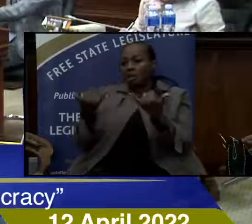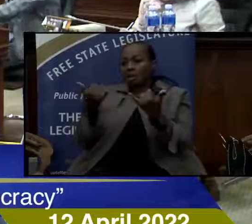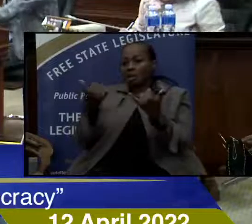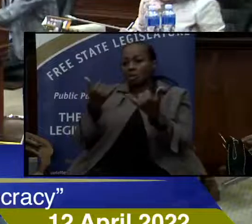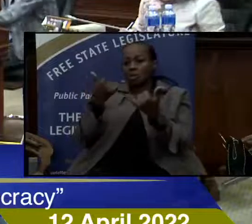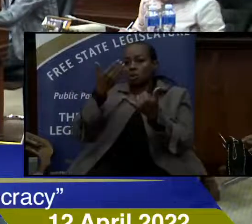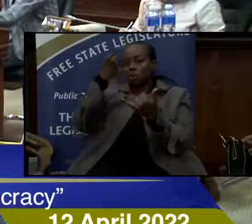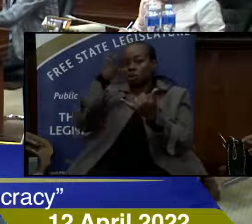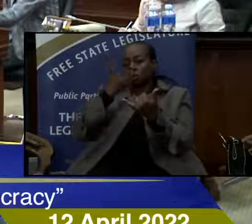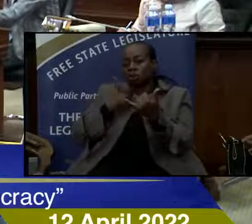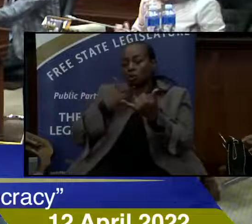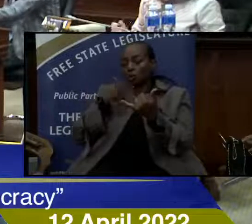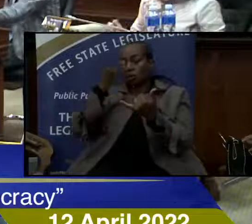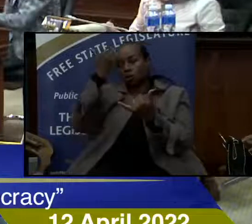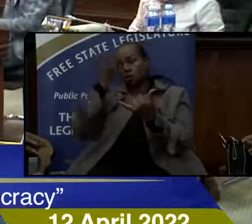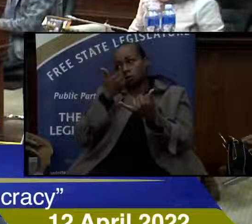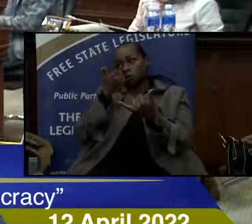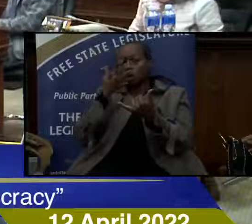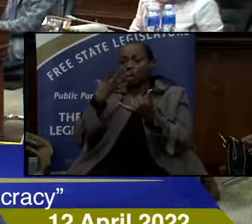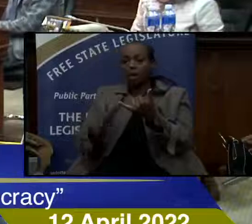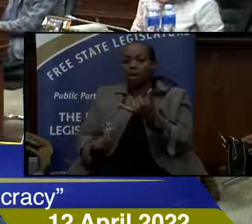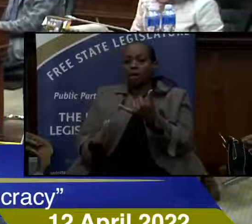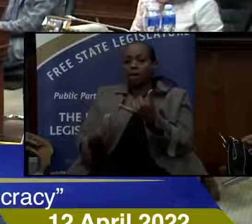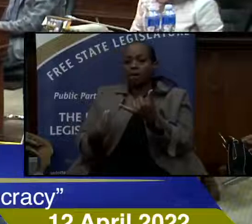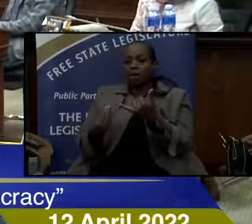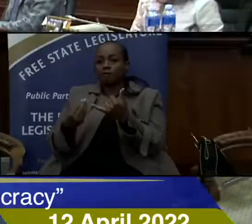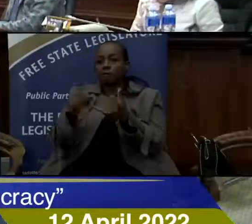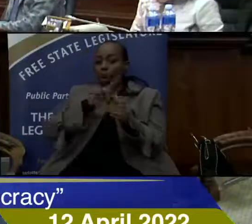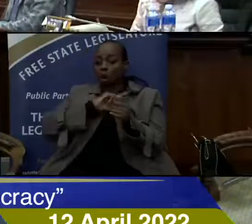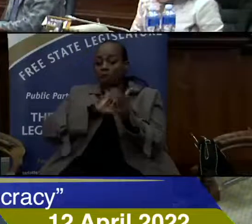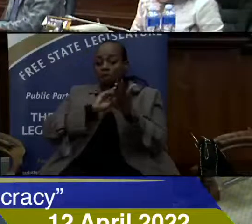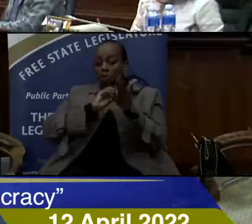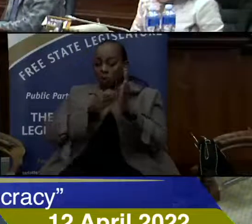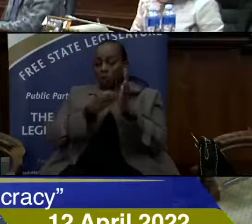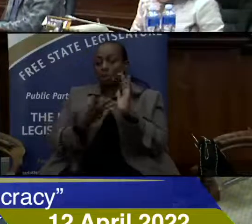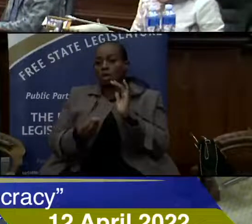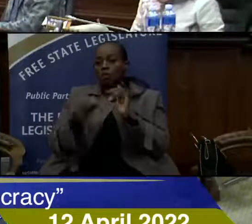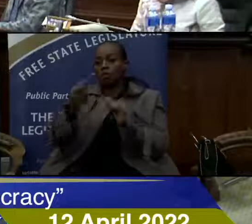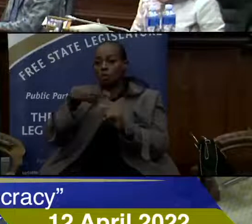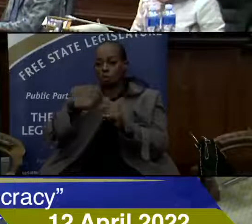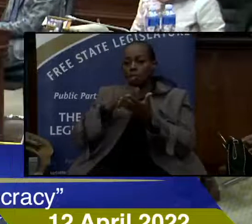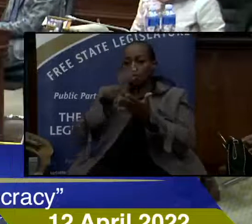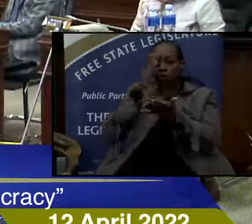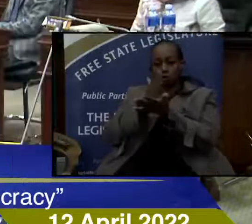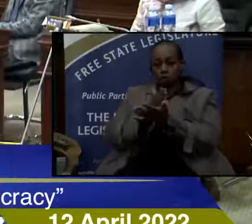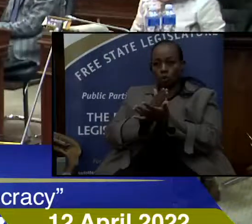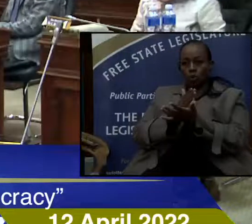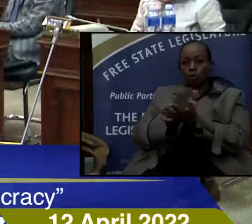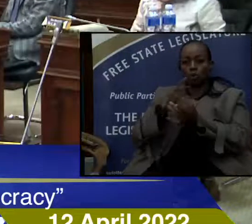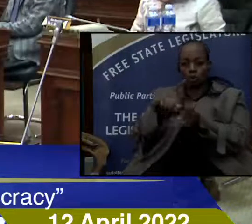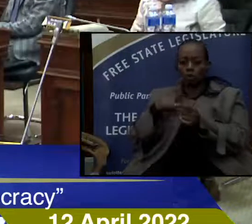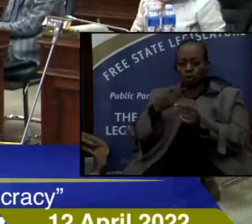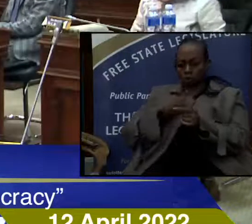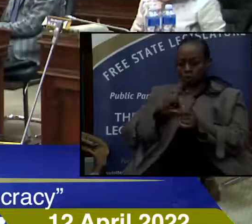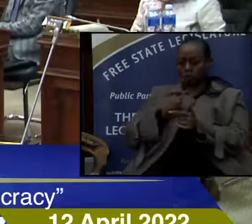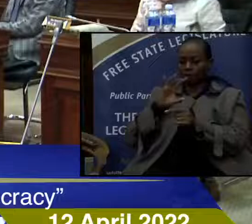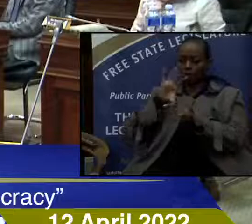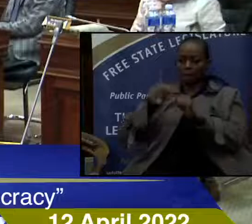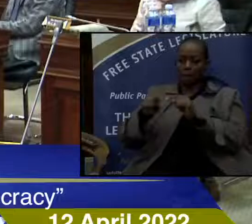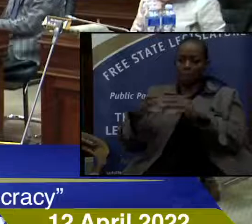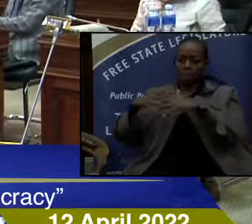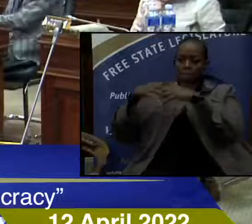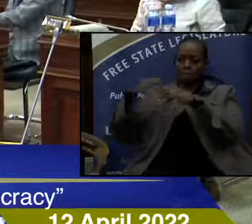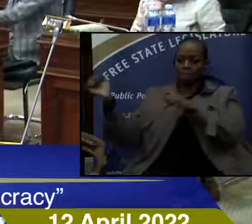tshwere ke stroke hobane ditsotsi ntse di feta malepeng a bona. Re tla etsa bonnete ba hore re itholla le rona diagente tsa